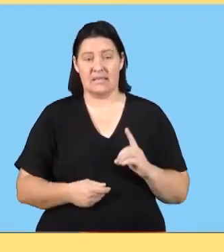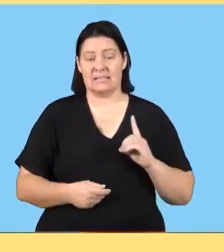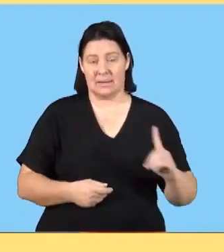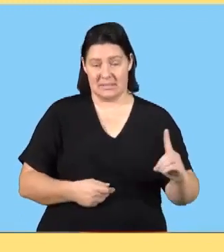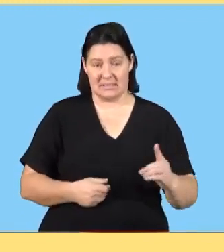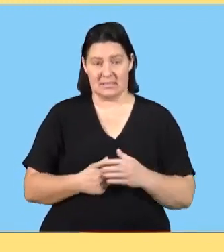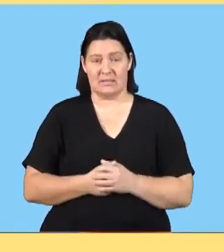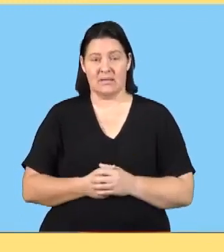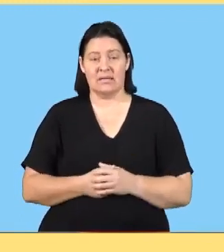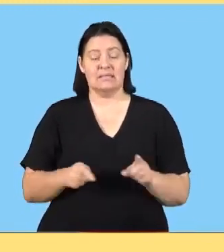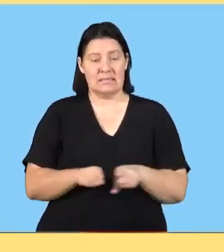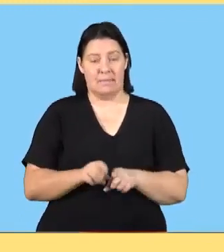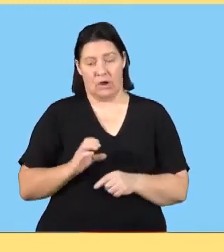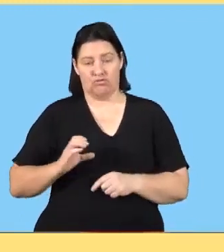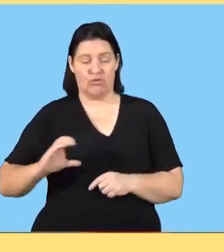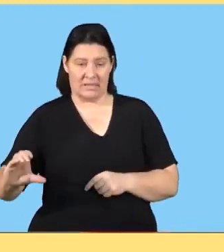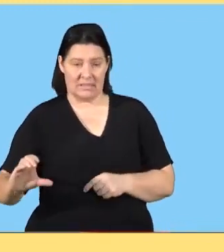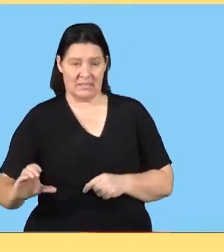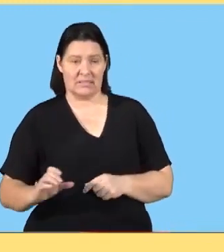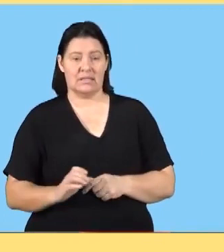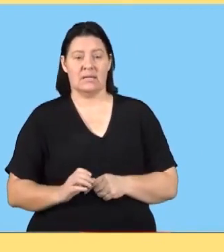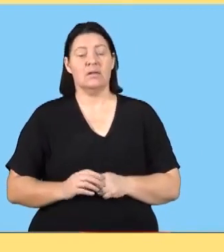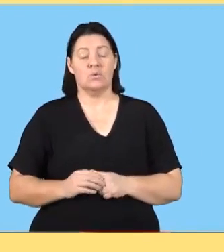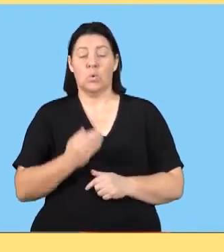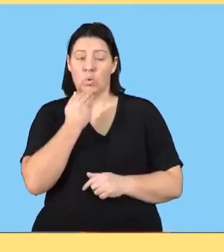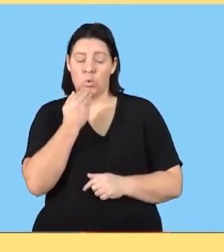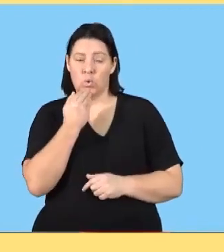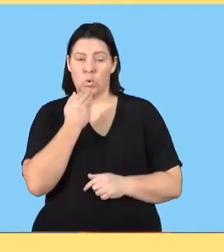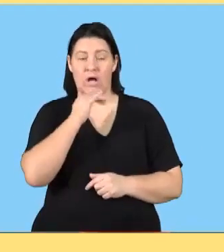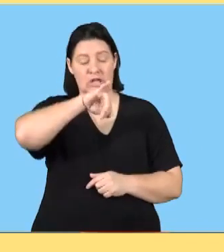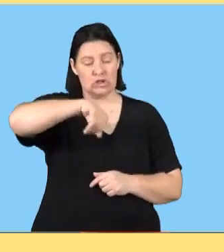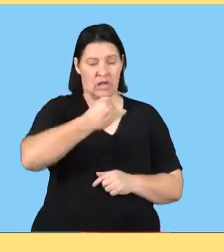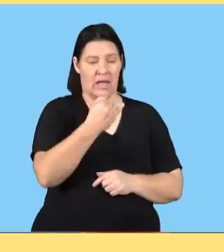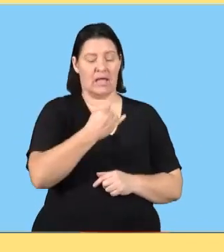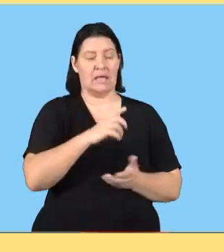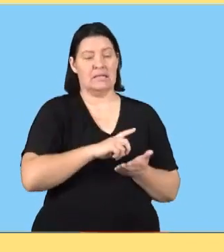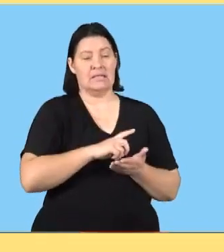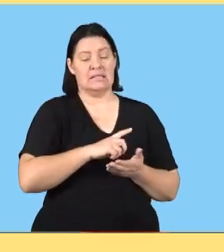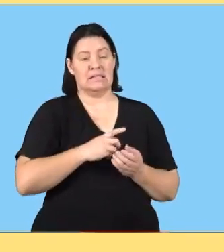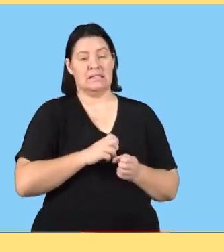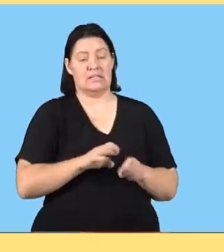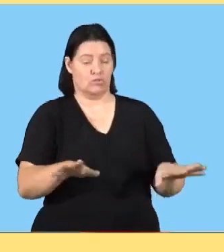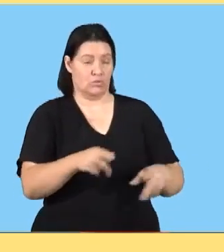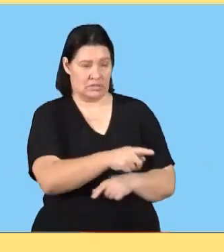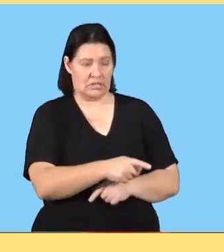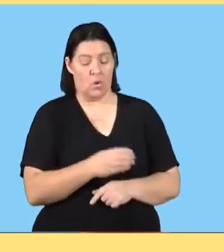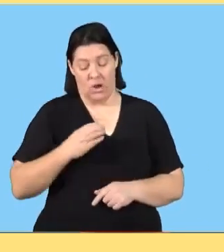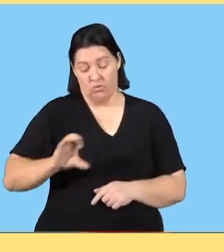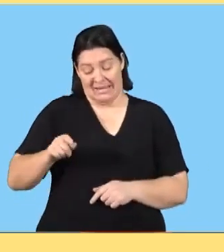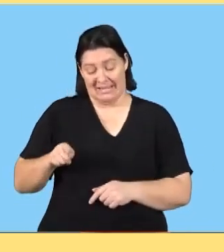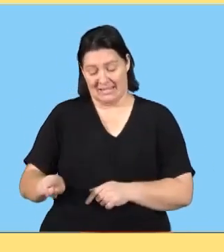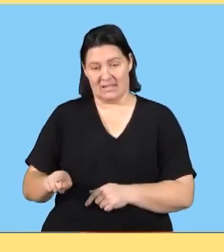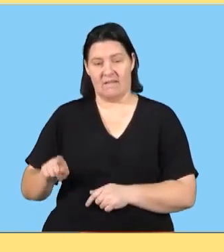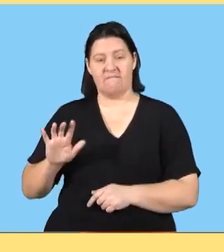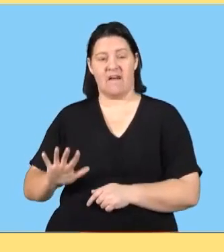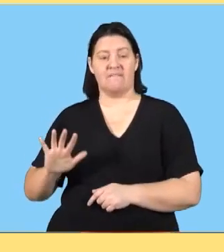debited. And then we're going to credit now our creditors, who is Jack Distributors. We credit.